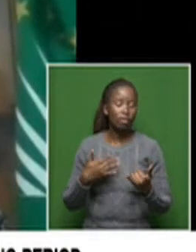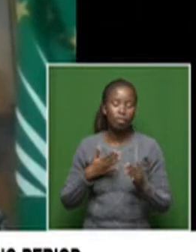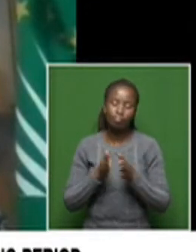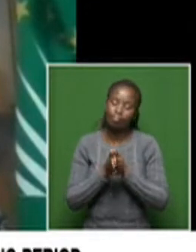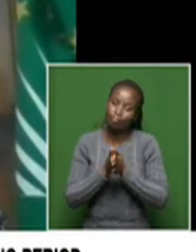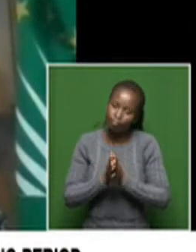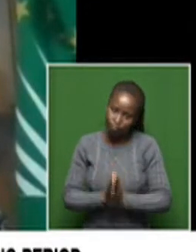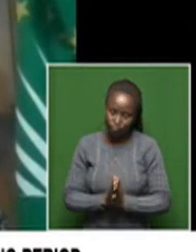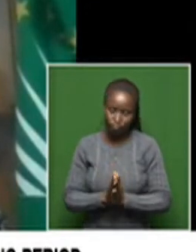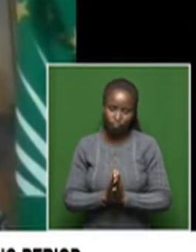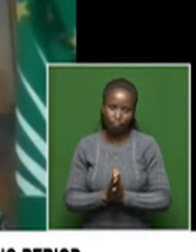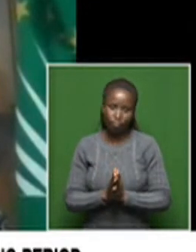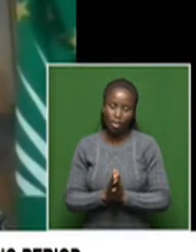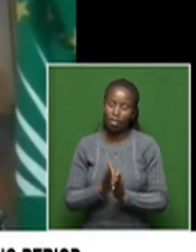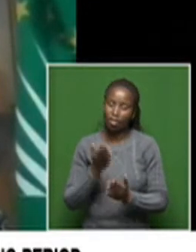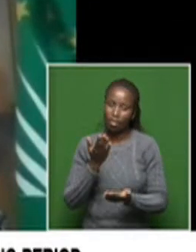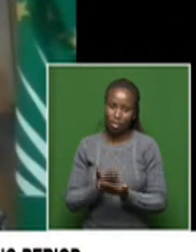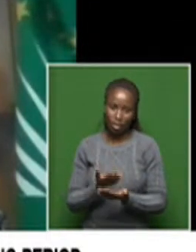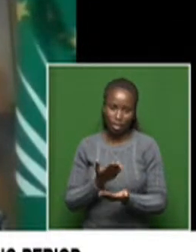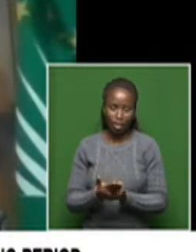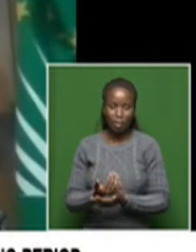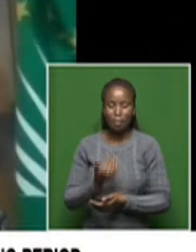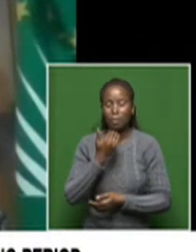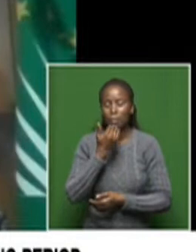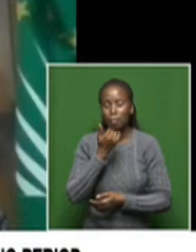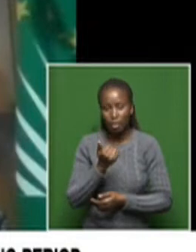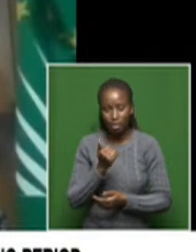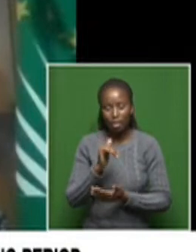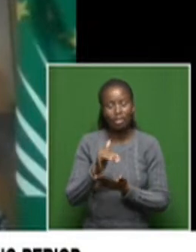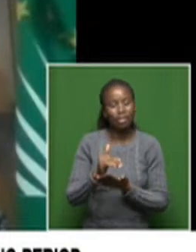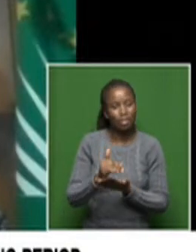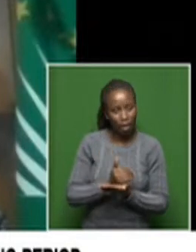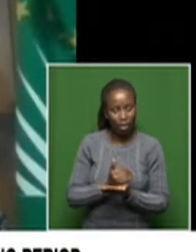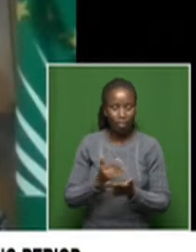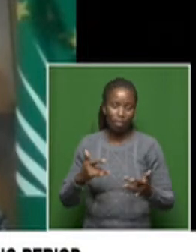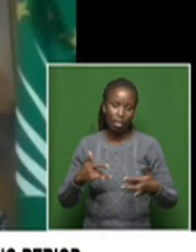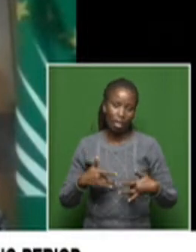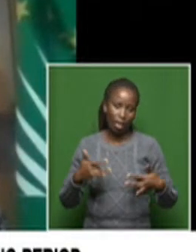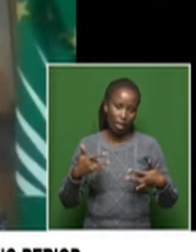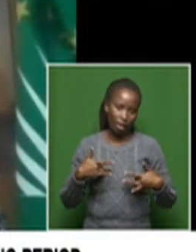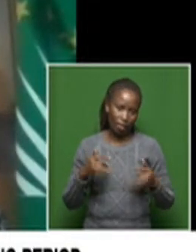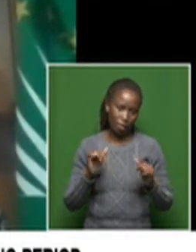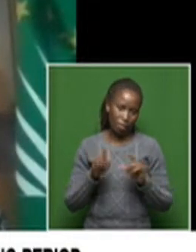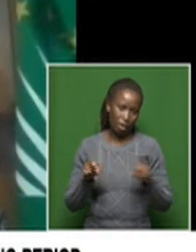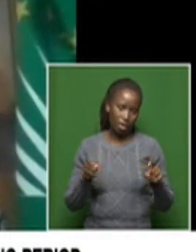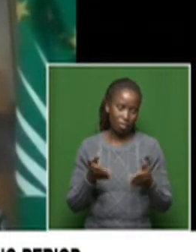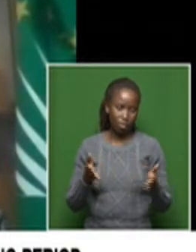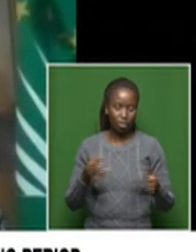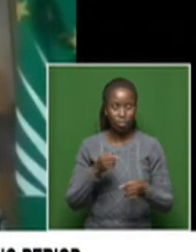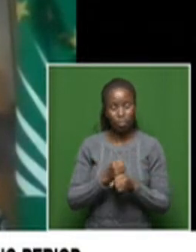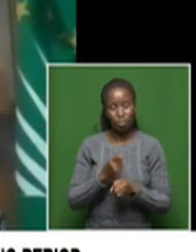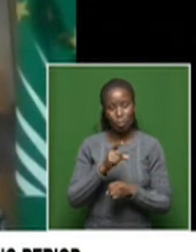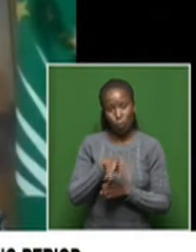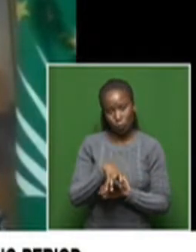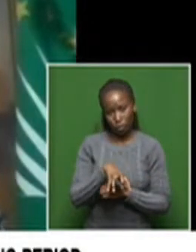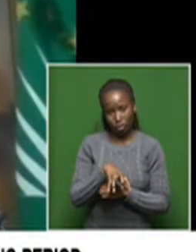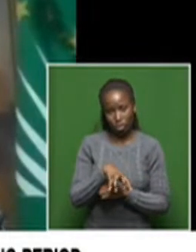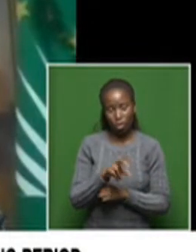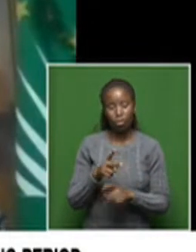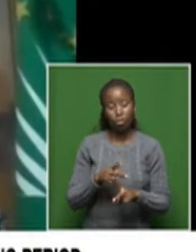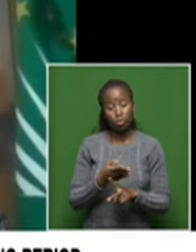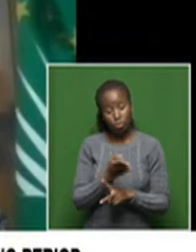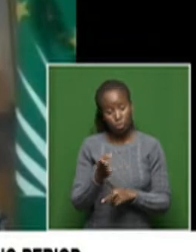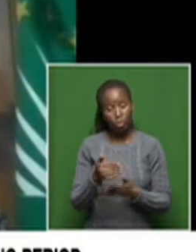we also respond, save the lives of many South Africans in your province, and also assist us, because the